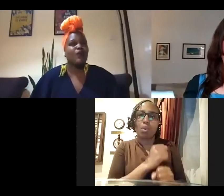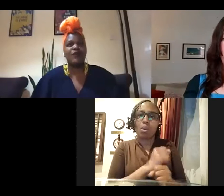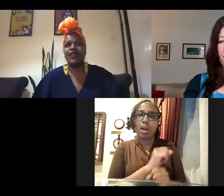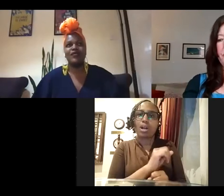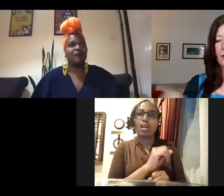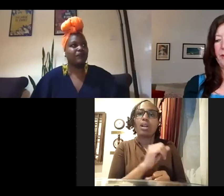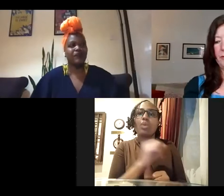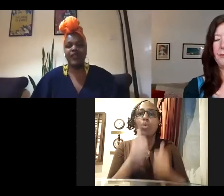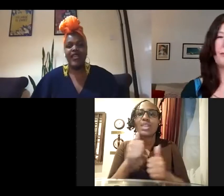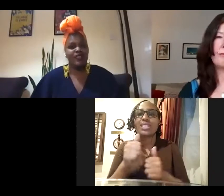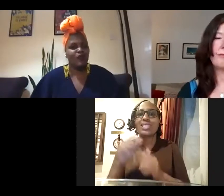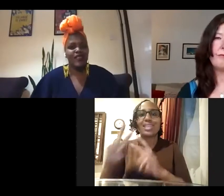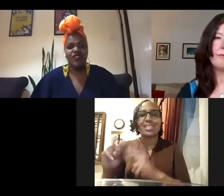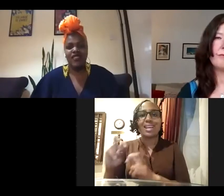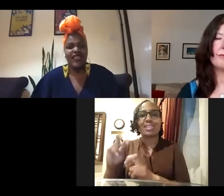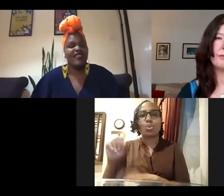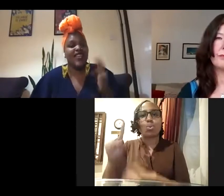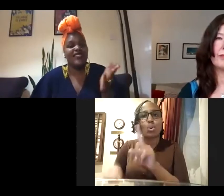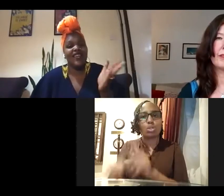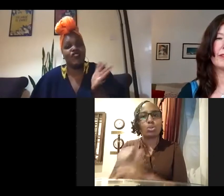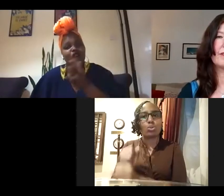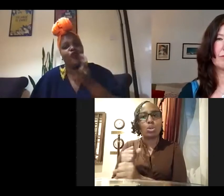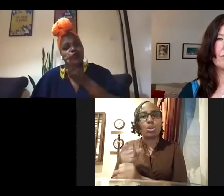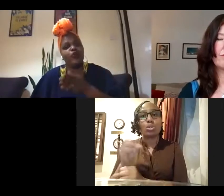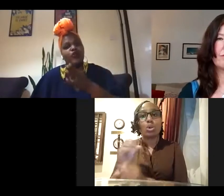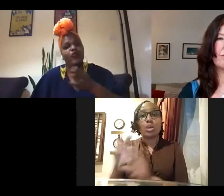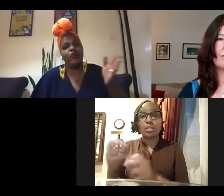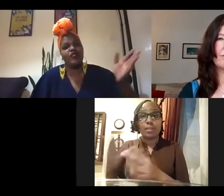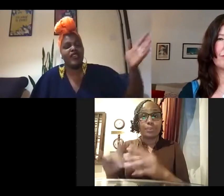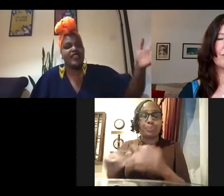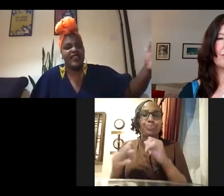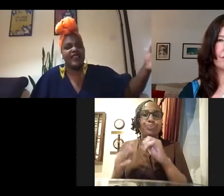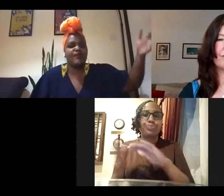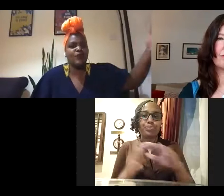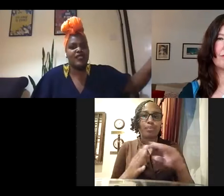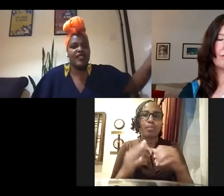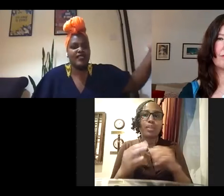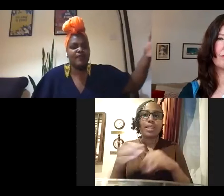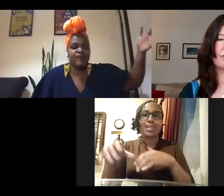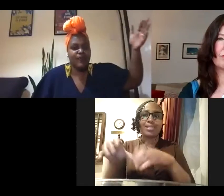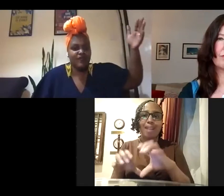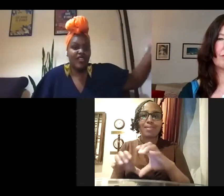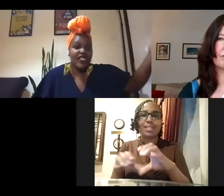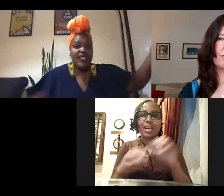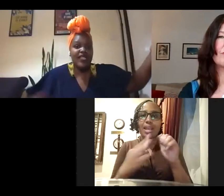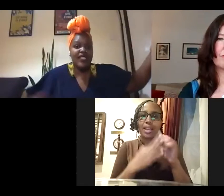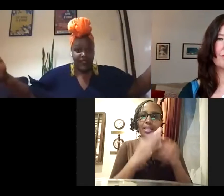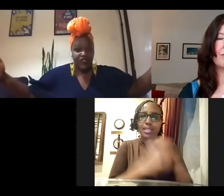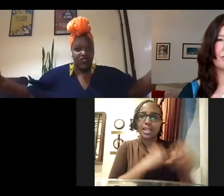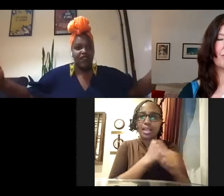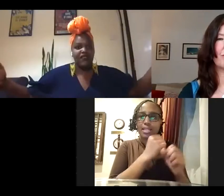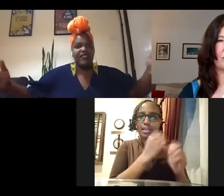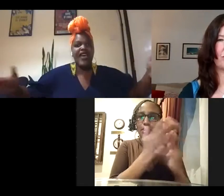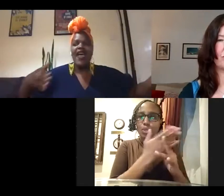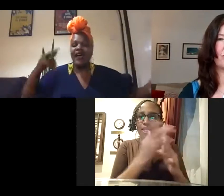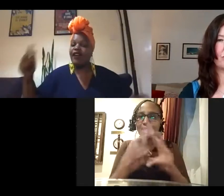So it was about 8 years of research then. And then I did 8 drafts of the book. So the book took 8 years between it starting and it